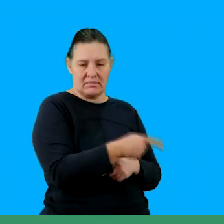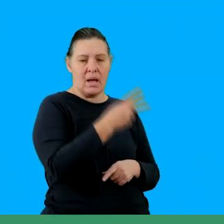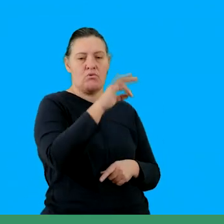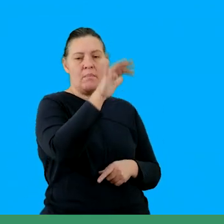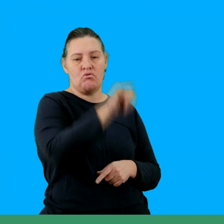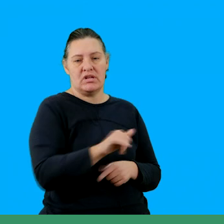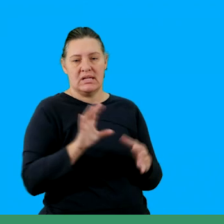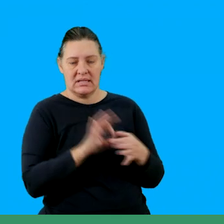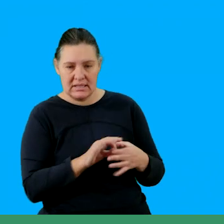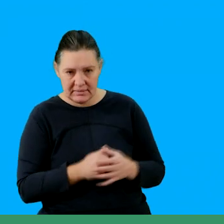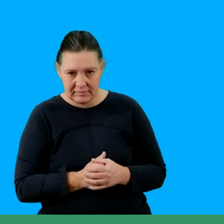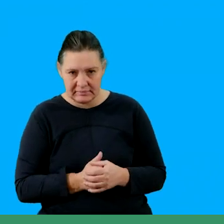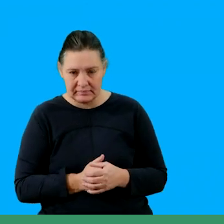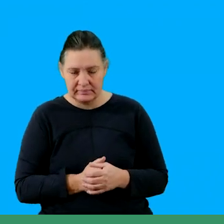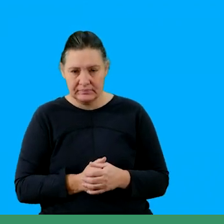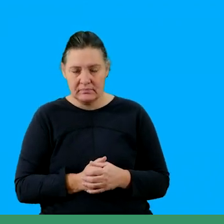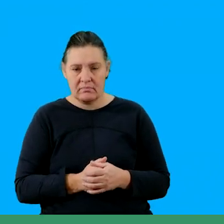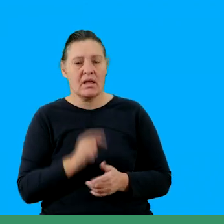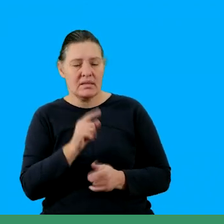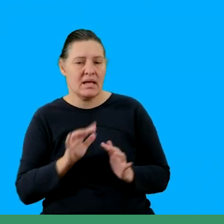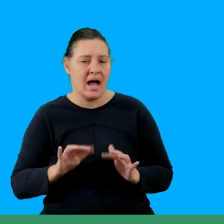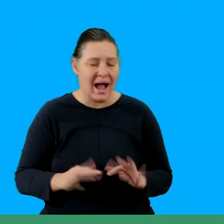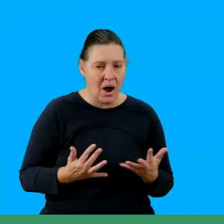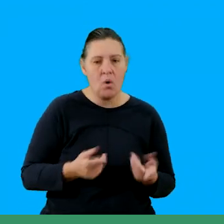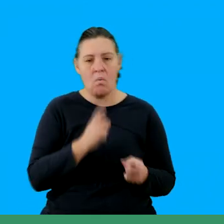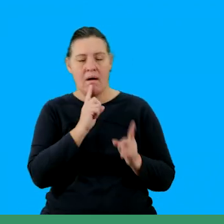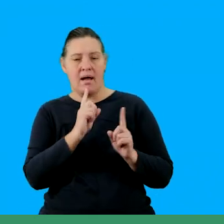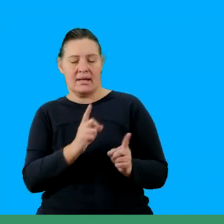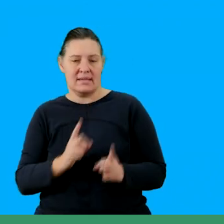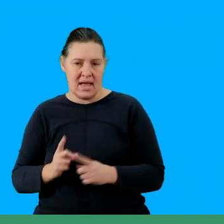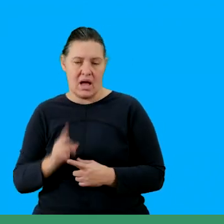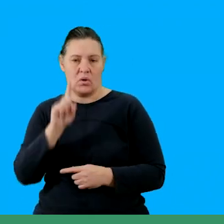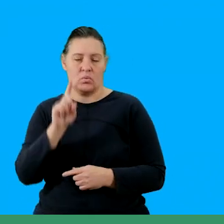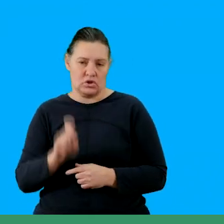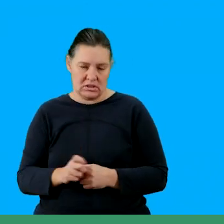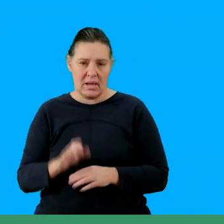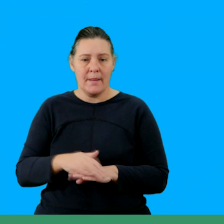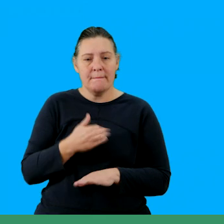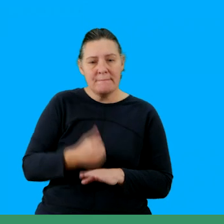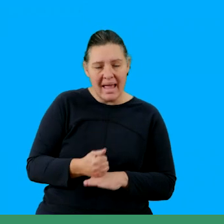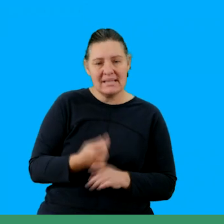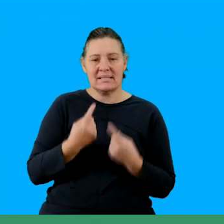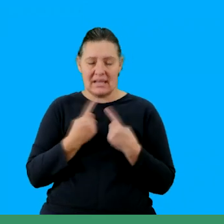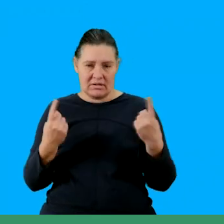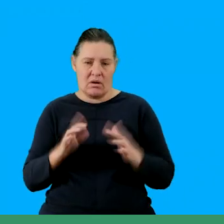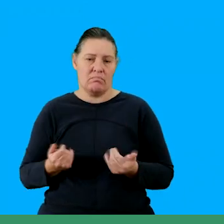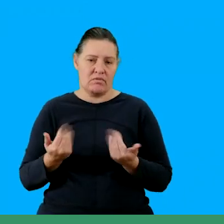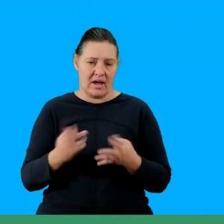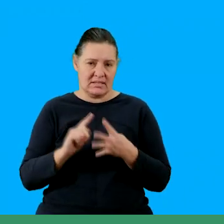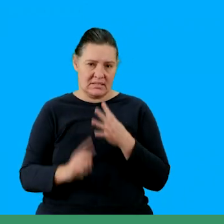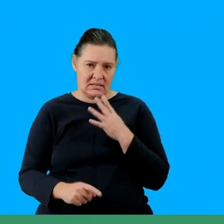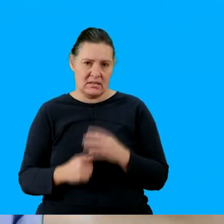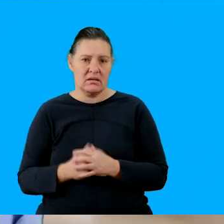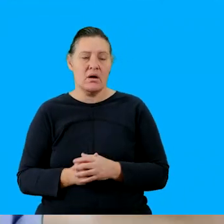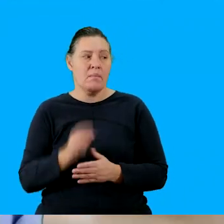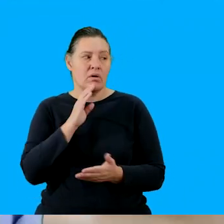your primary sector. So this is how you go about answering the questions based on statements